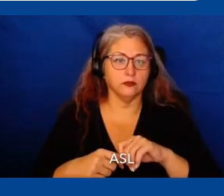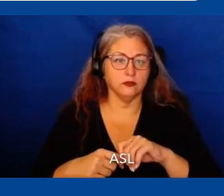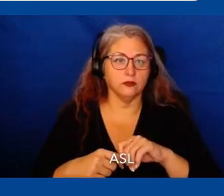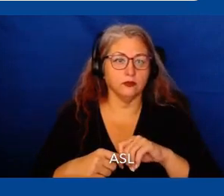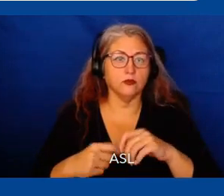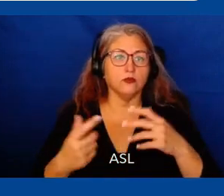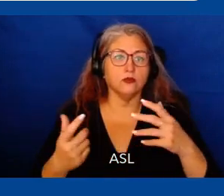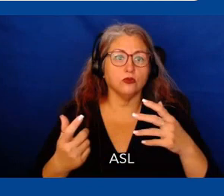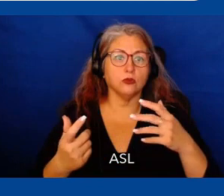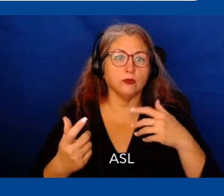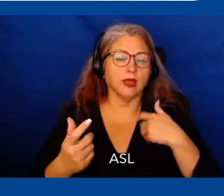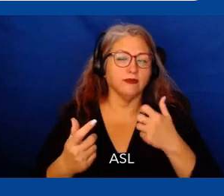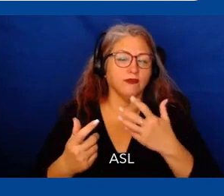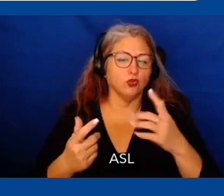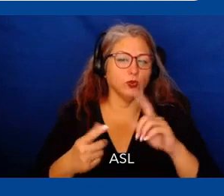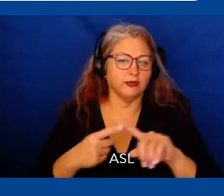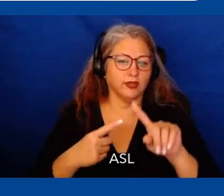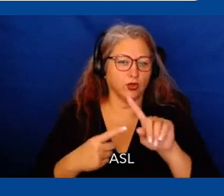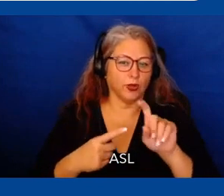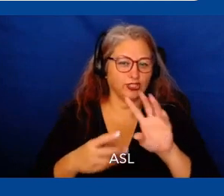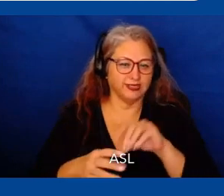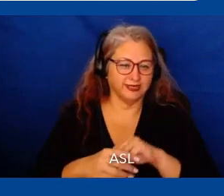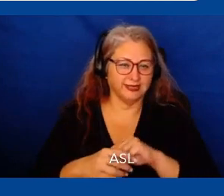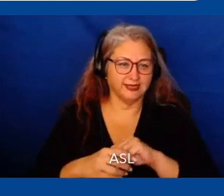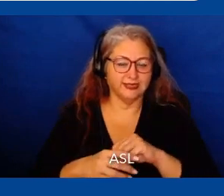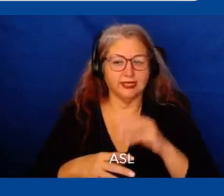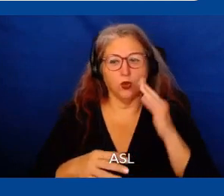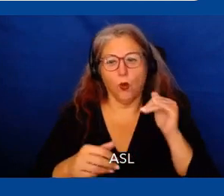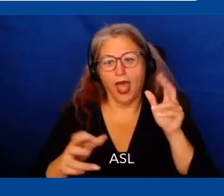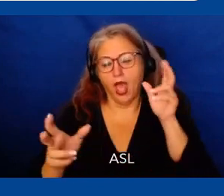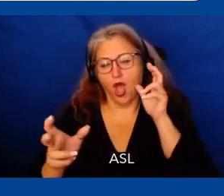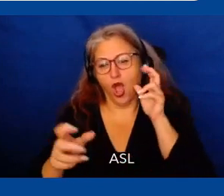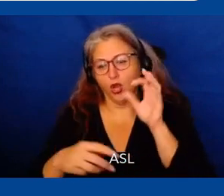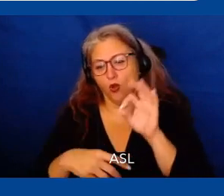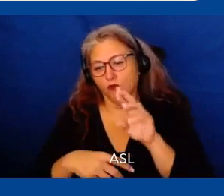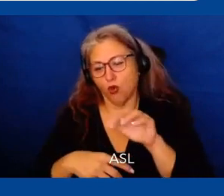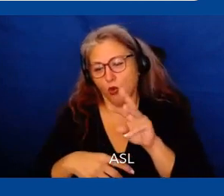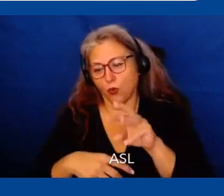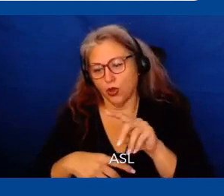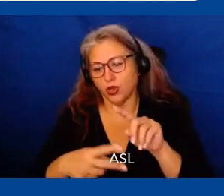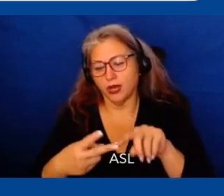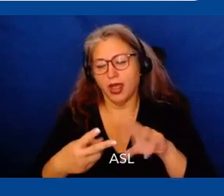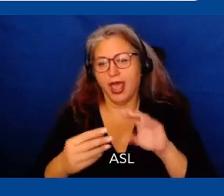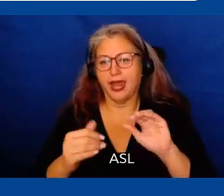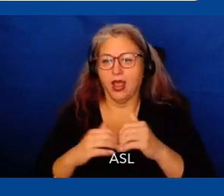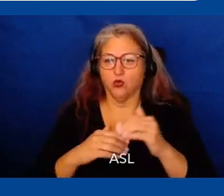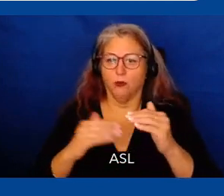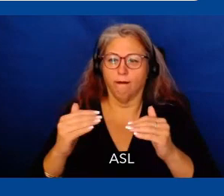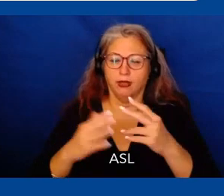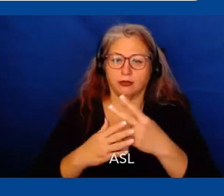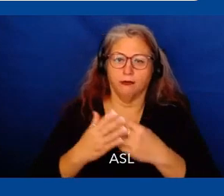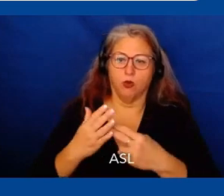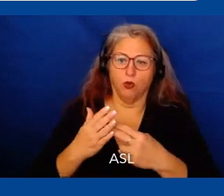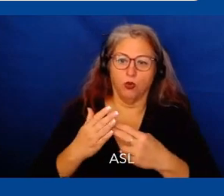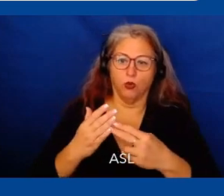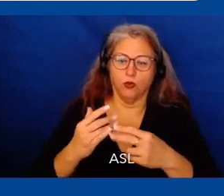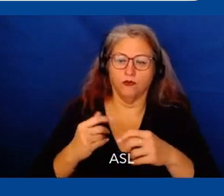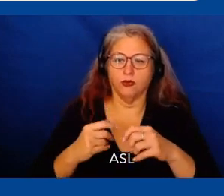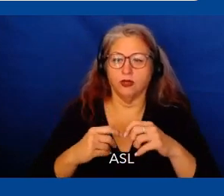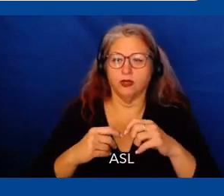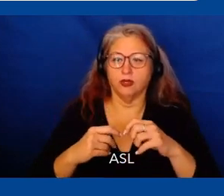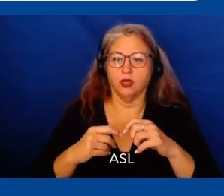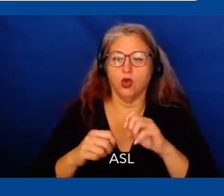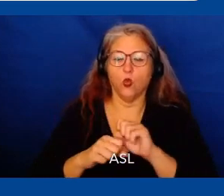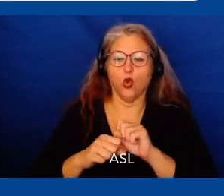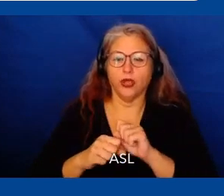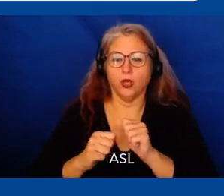So there's a couple of different questions there. Why audio forward, and then kind of balancing both the sense of working